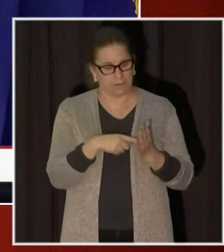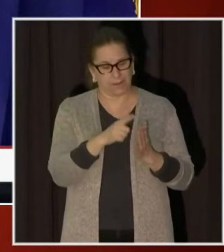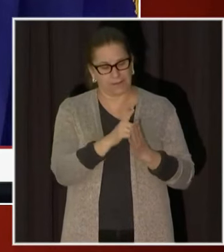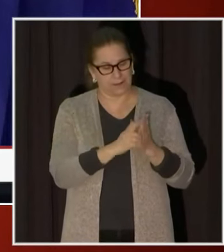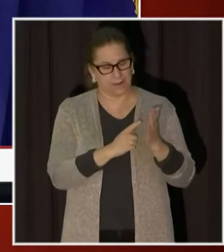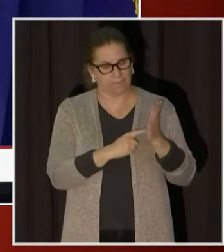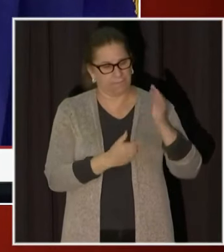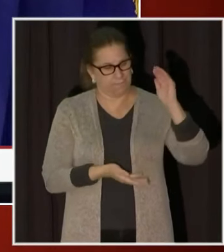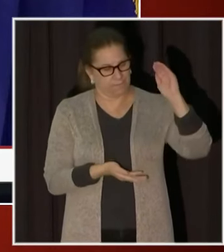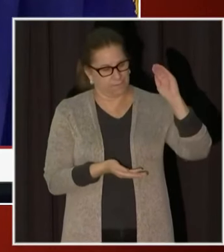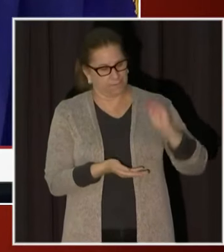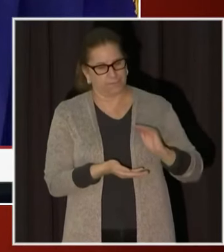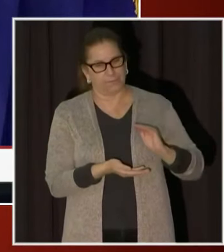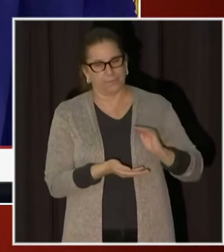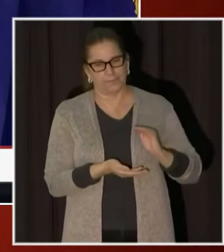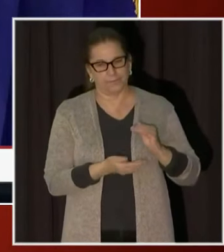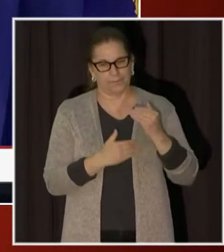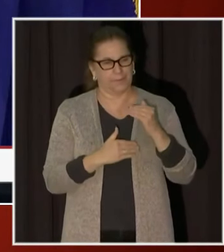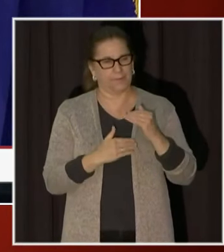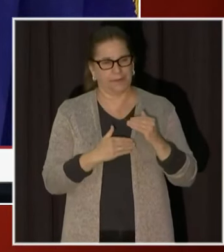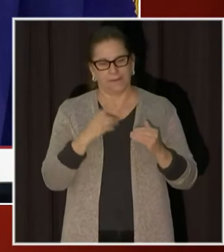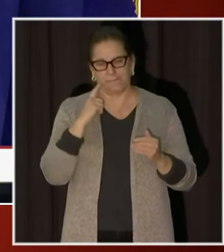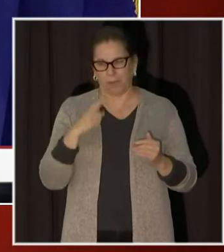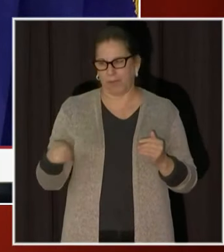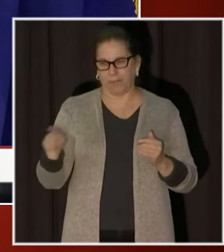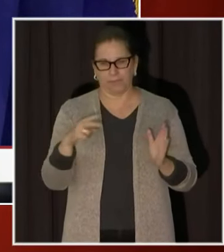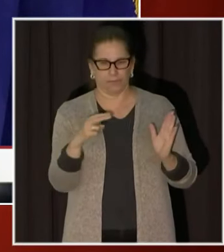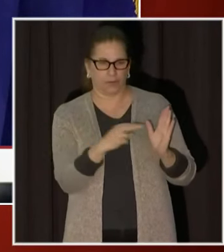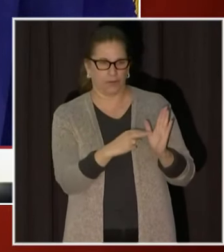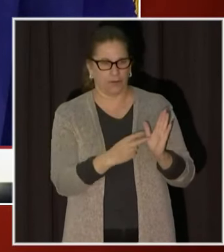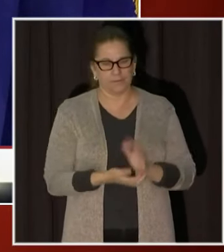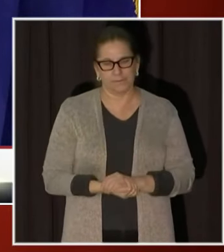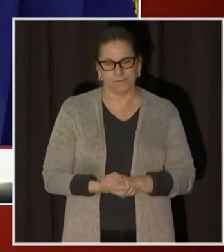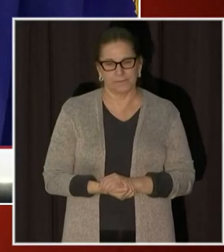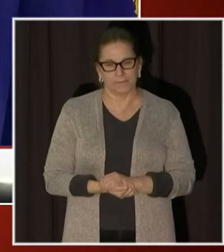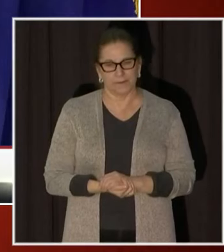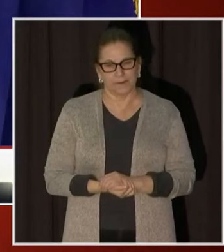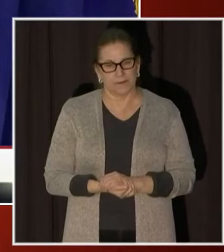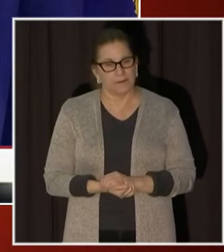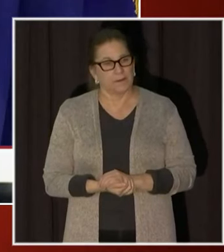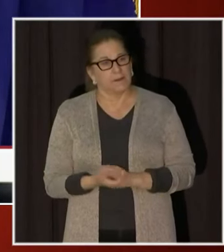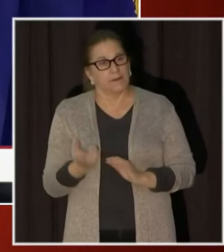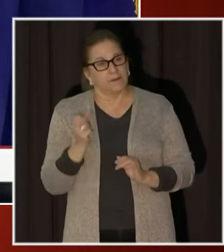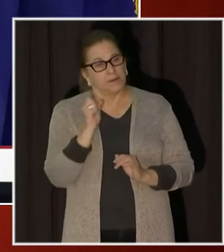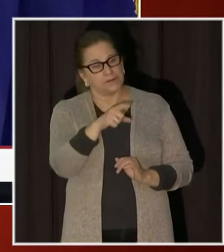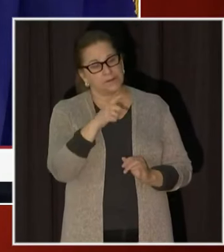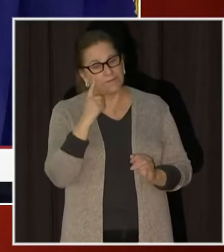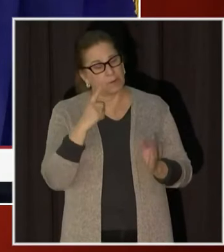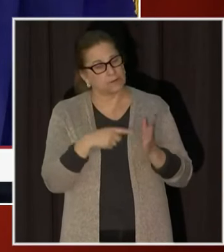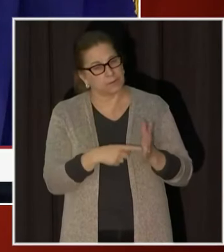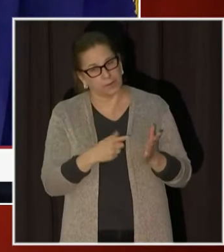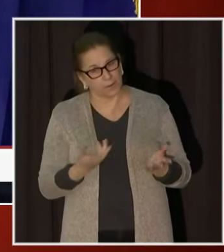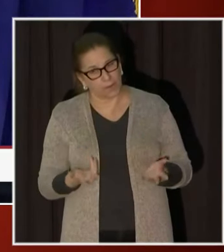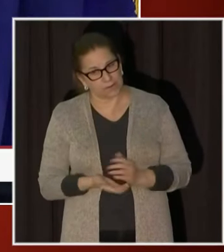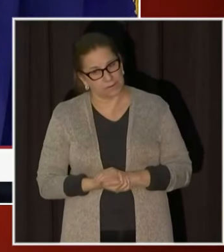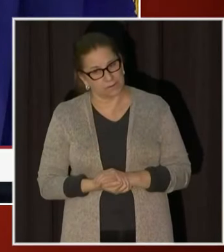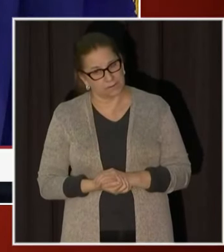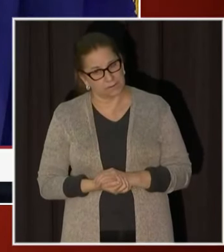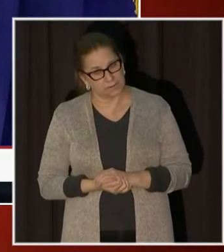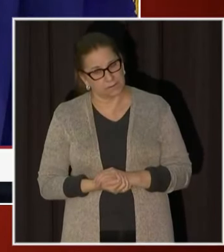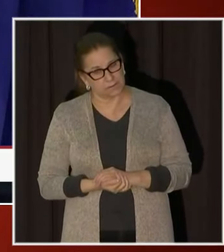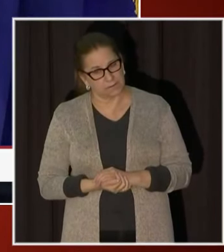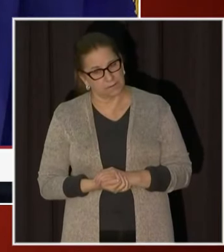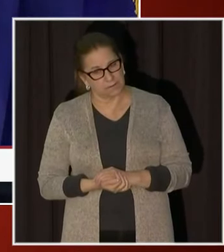constrained compared to the past. So it's because there isn't, for introductions, for example, is it because there isn't an actual dais,